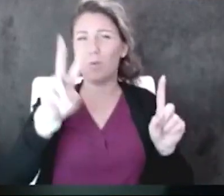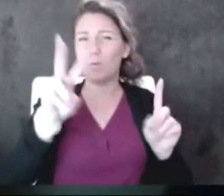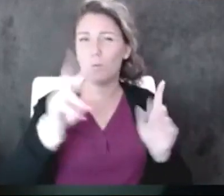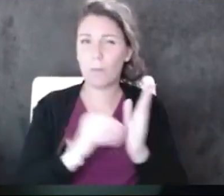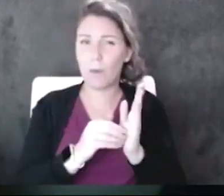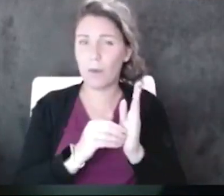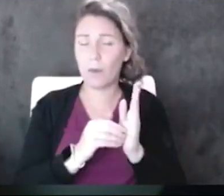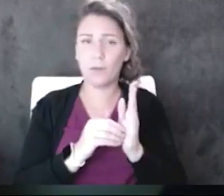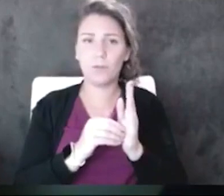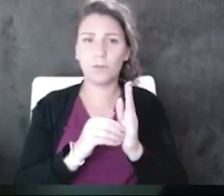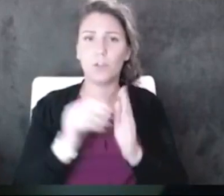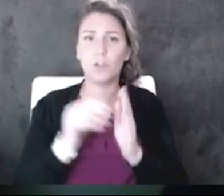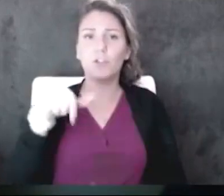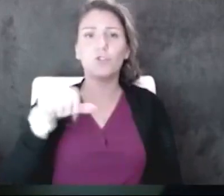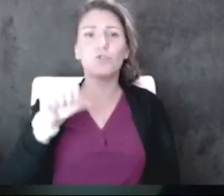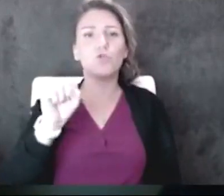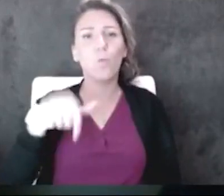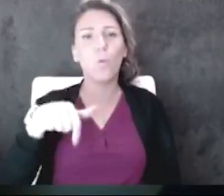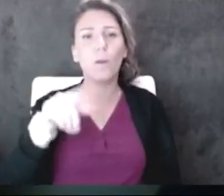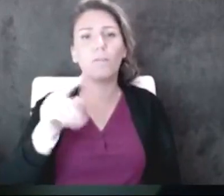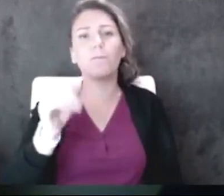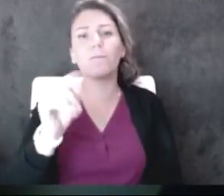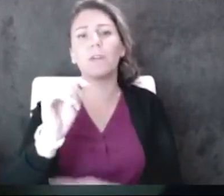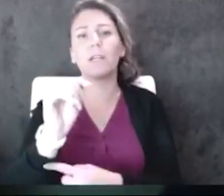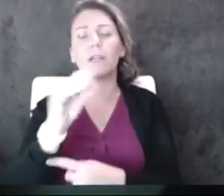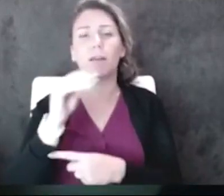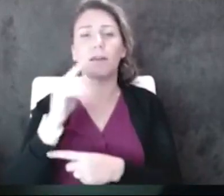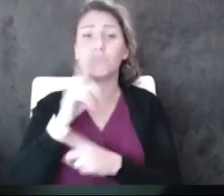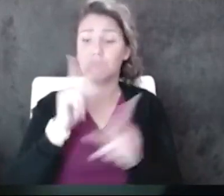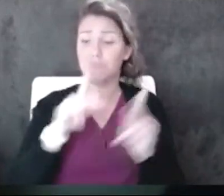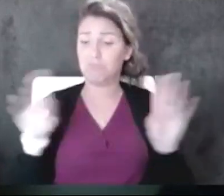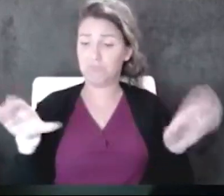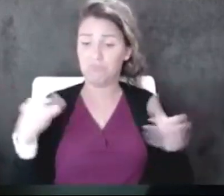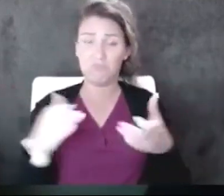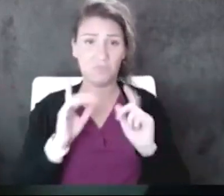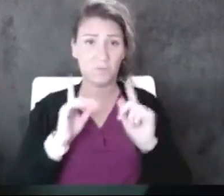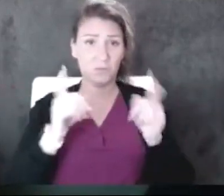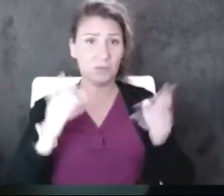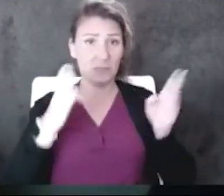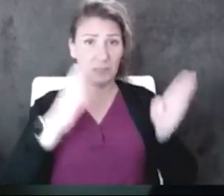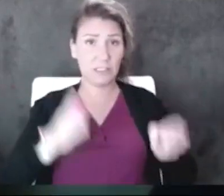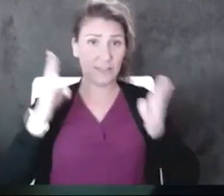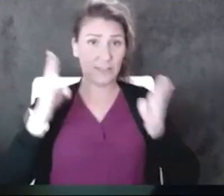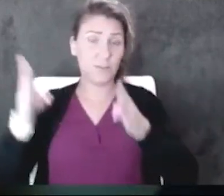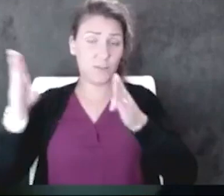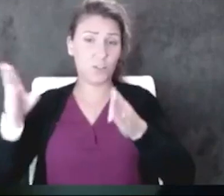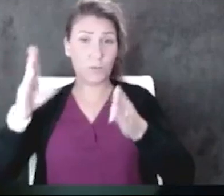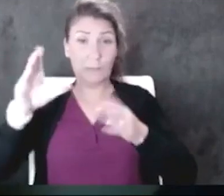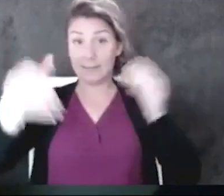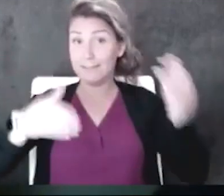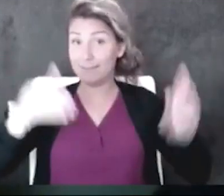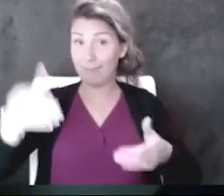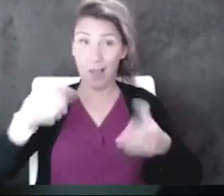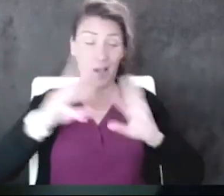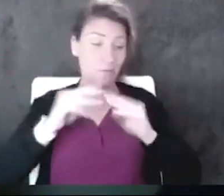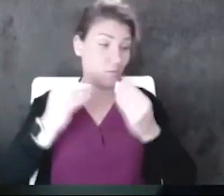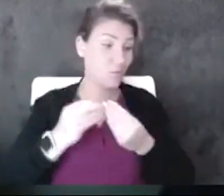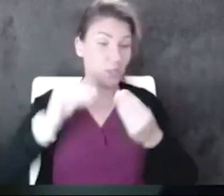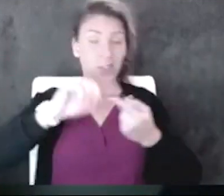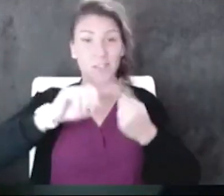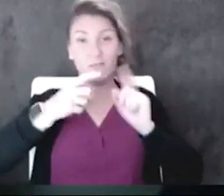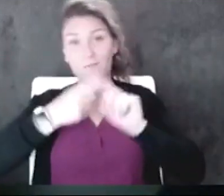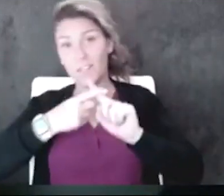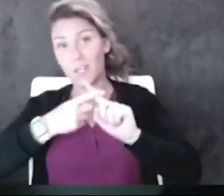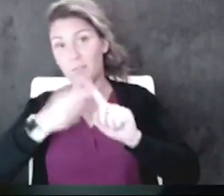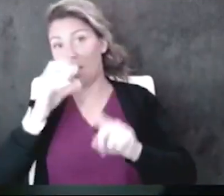greater. And then if you've got a population of donors or of individuals that you can invite to donate, so friends, family, coworkers, members